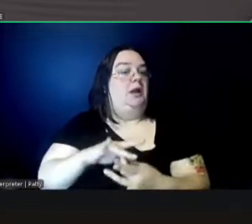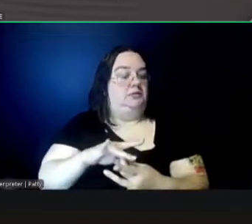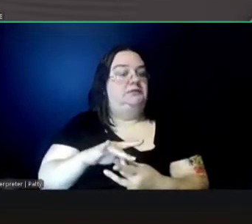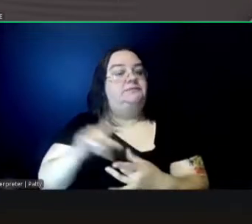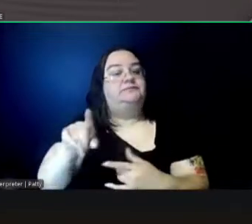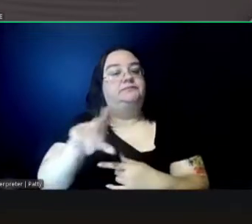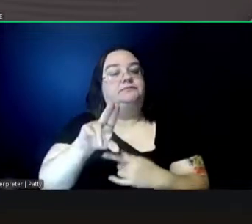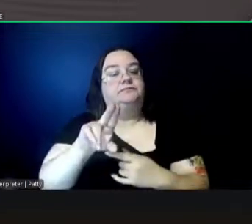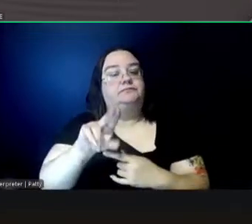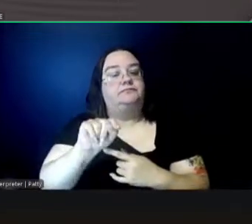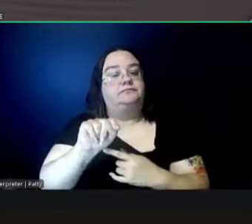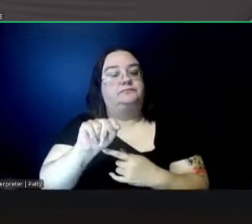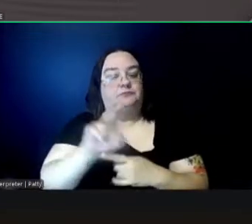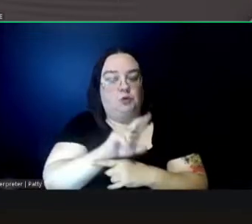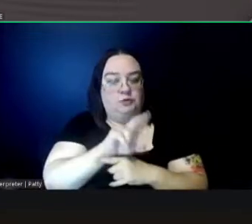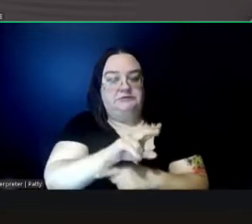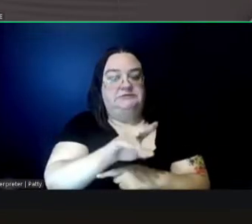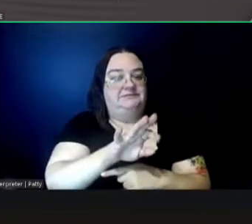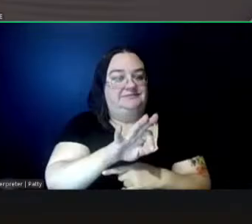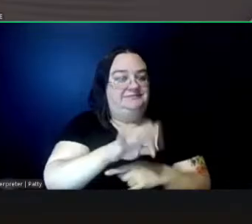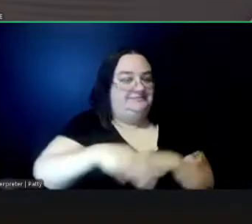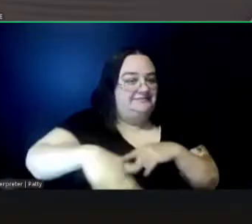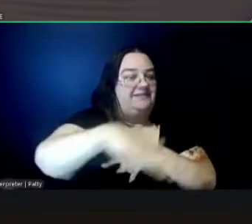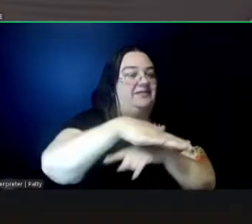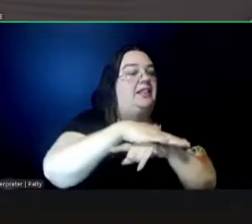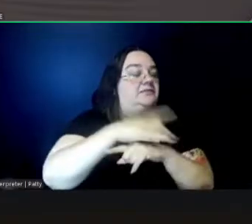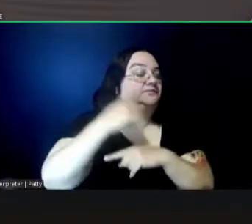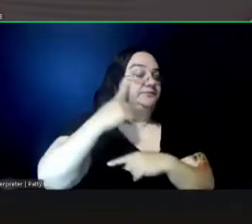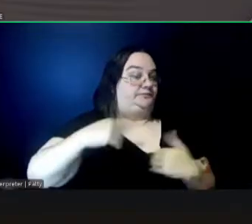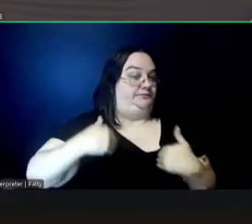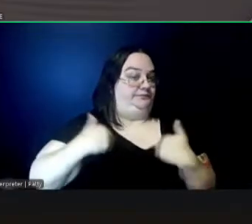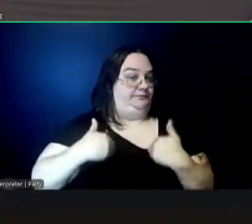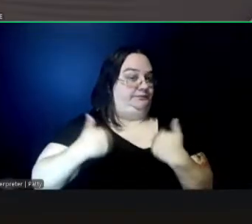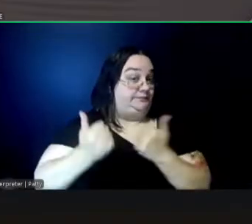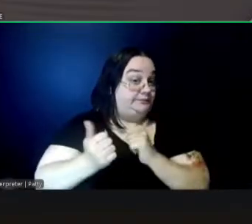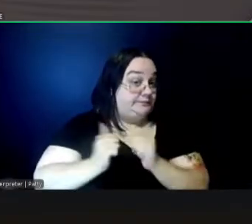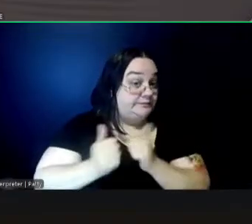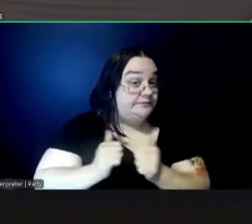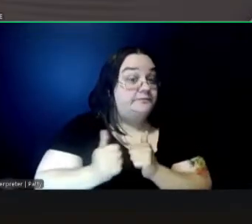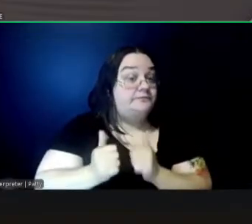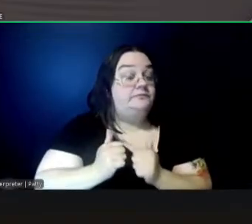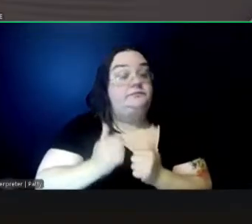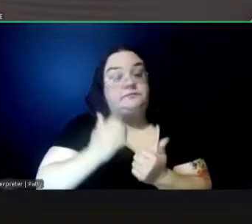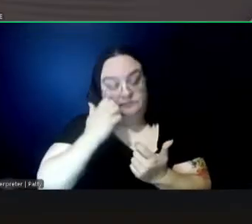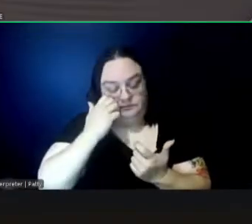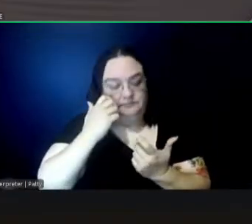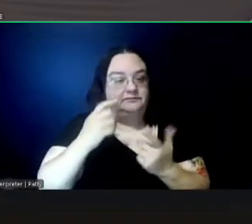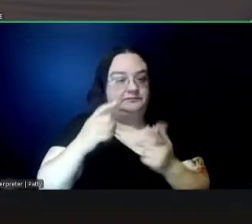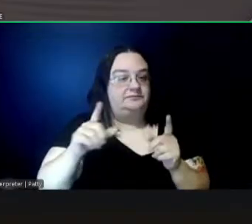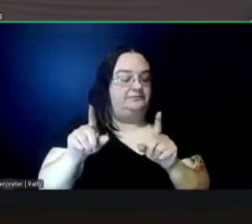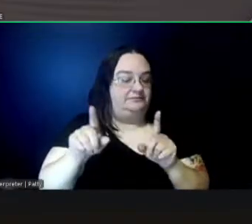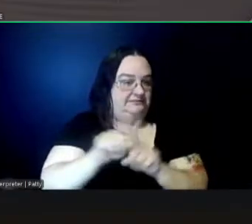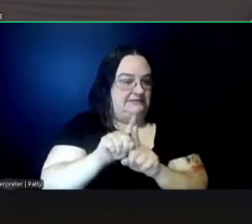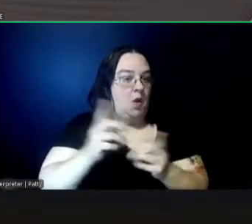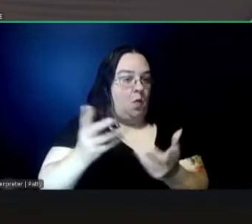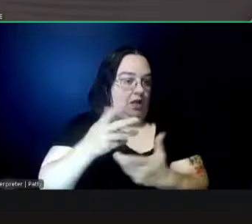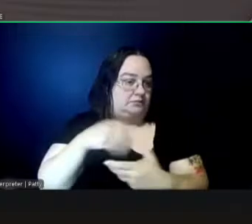utility of the field for youth sports as put in the designs.